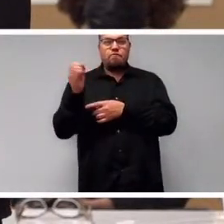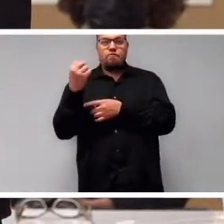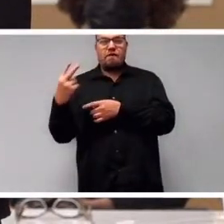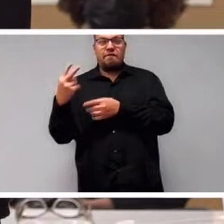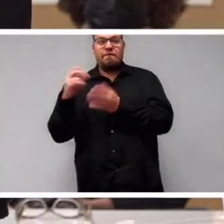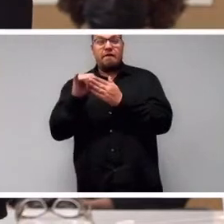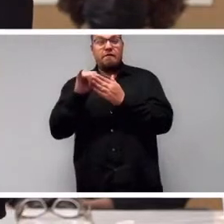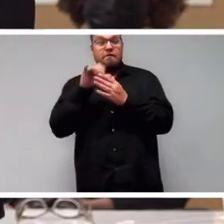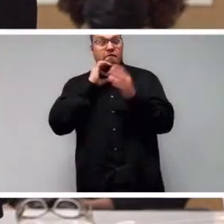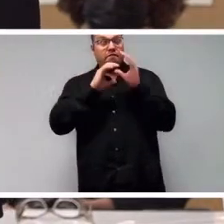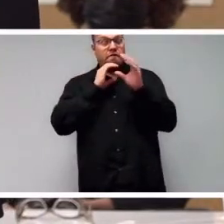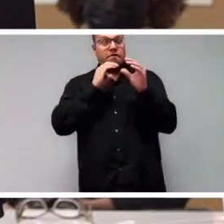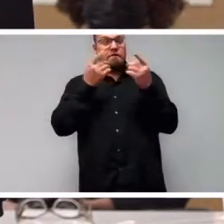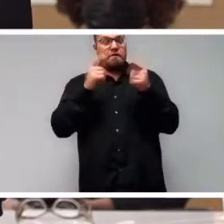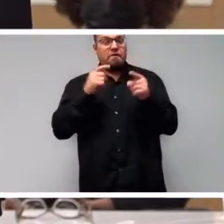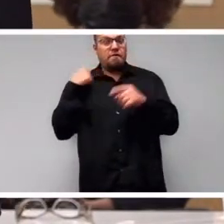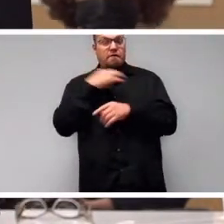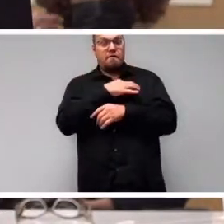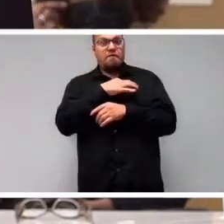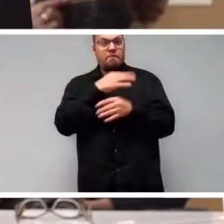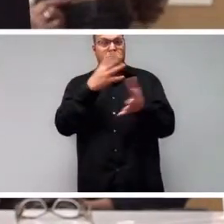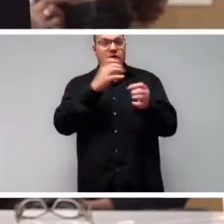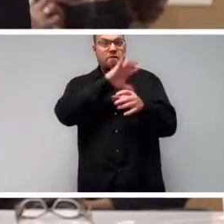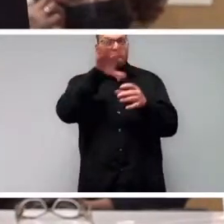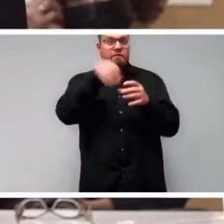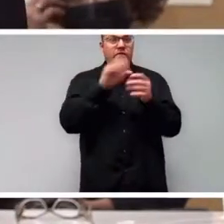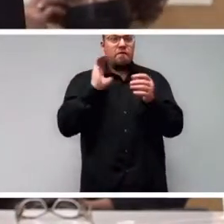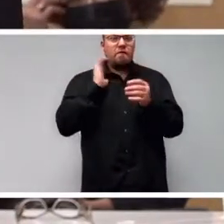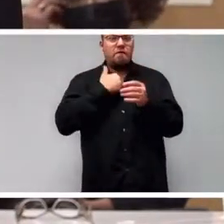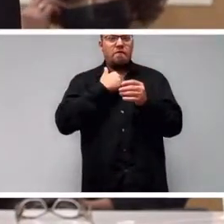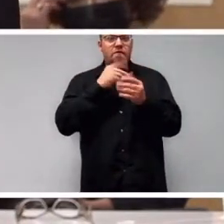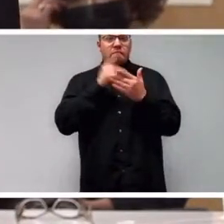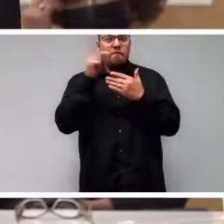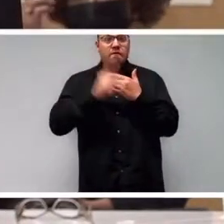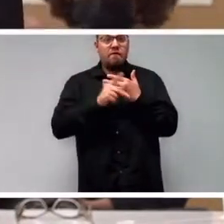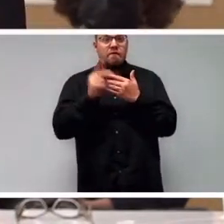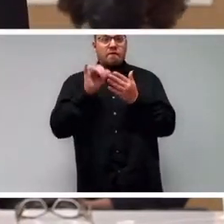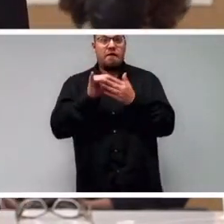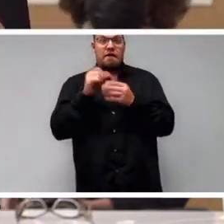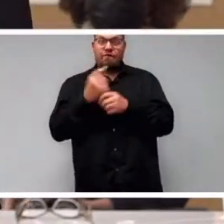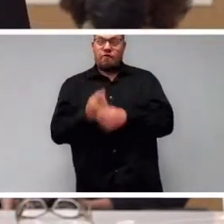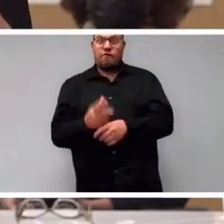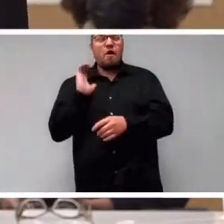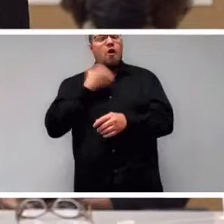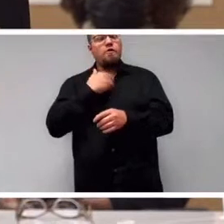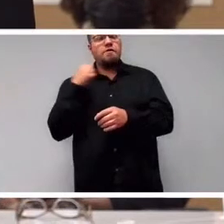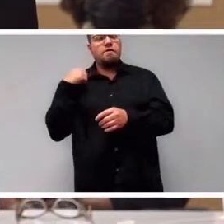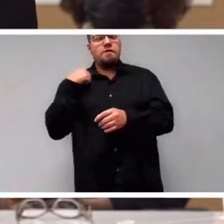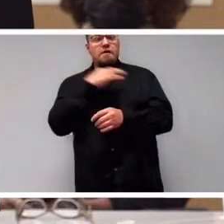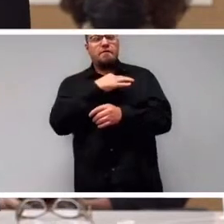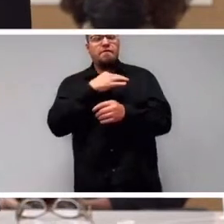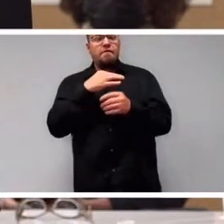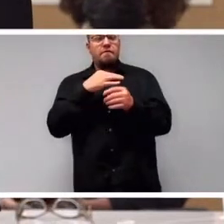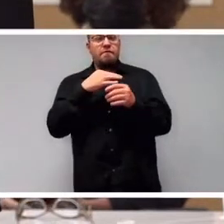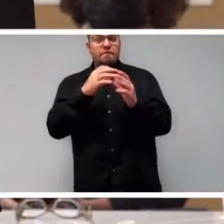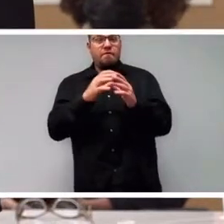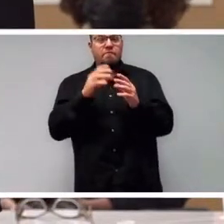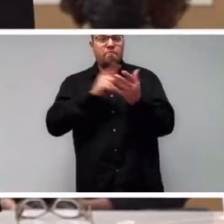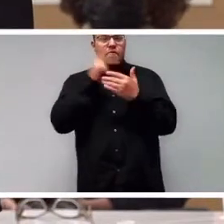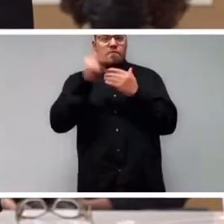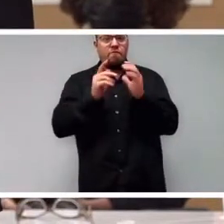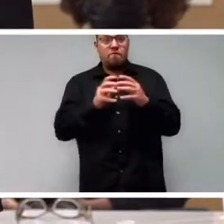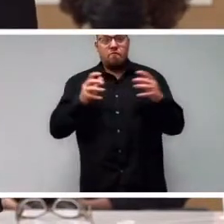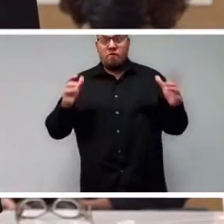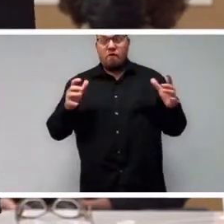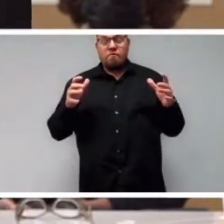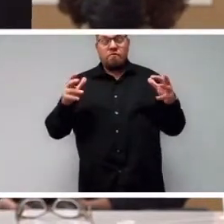conversation when staff are looking at joining our programs, if we've been able, because every year our staff, our programs grow, which means the need for staff supports